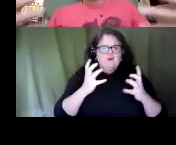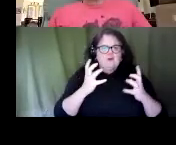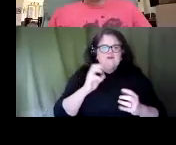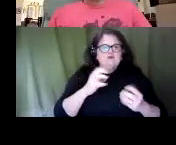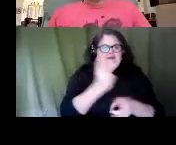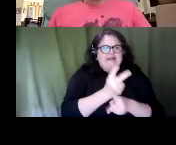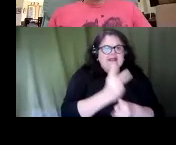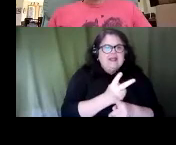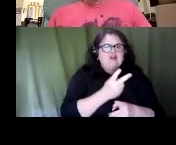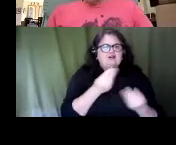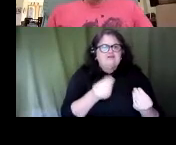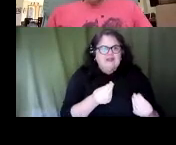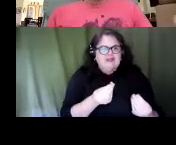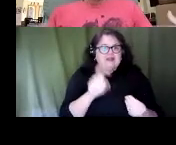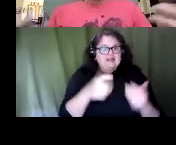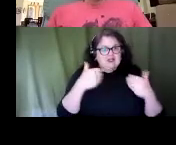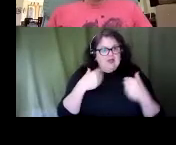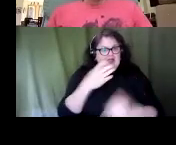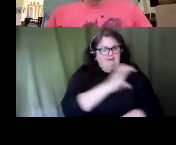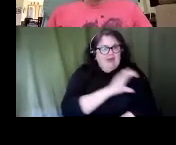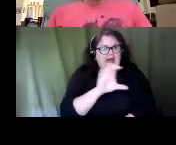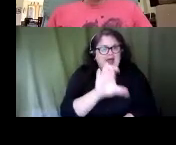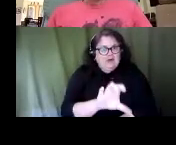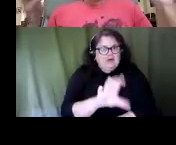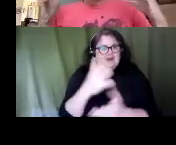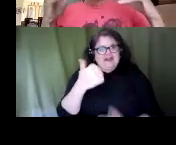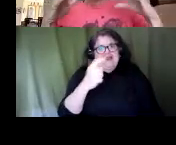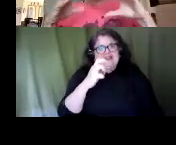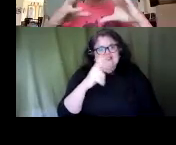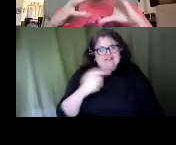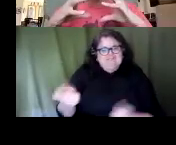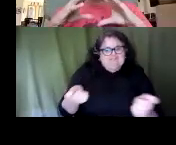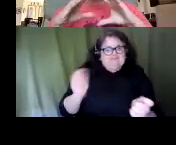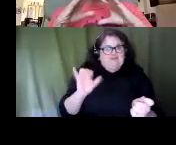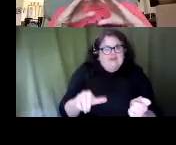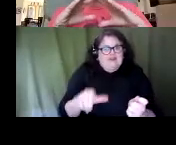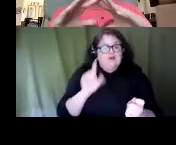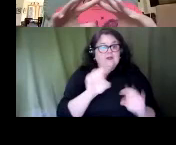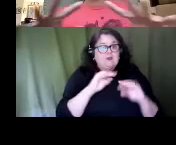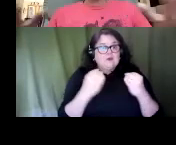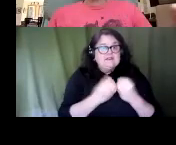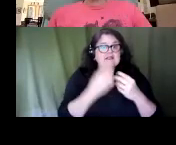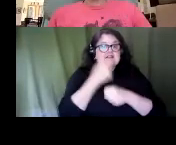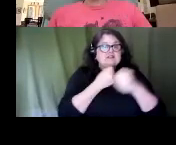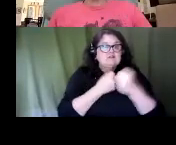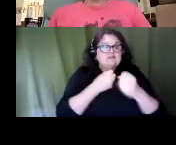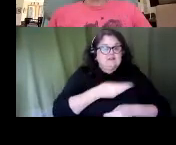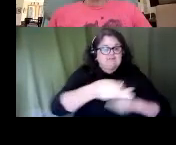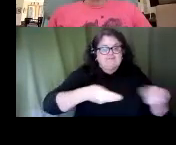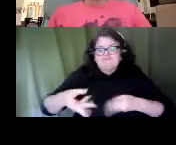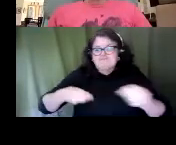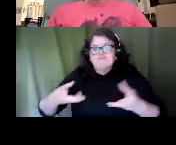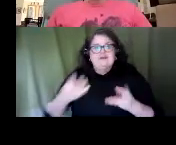care of land, they need to have power and agency over it. And so we need organizations and structures that spread power to every